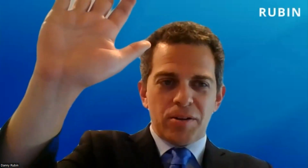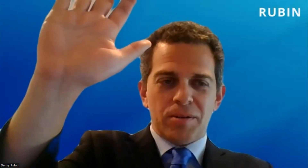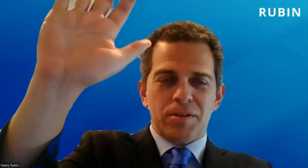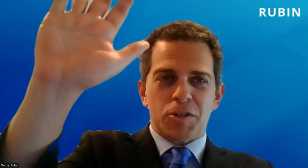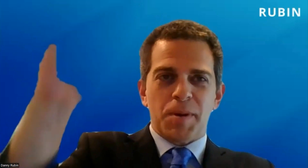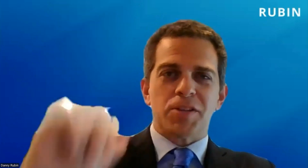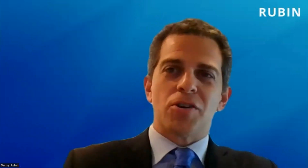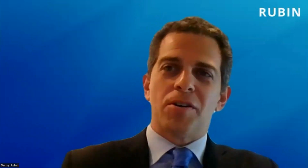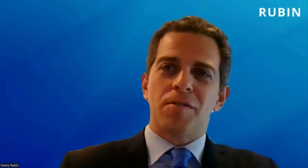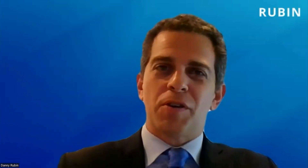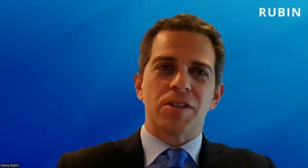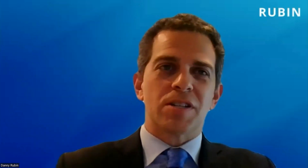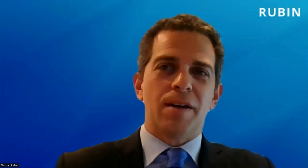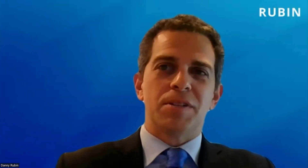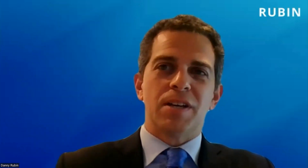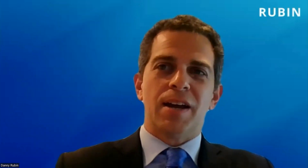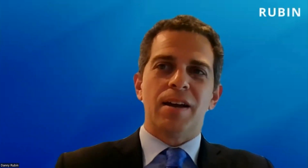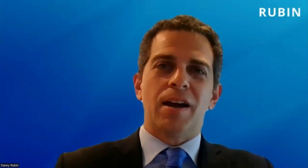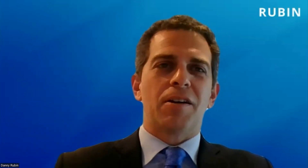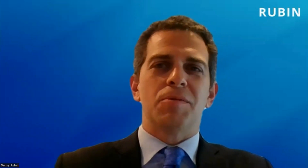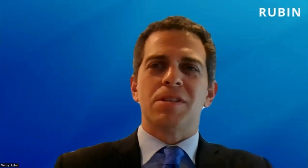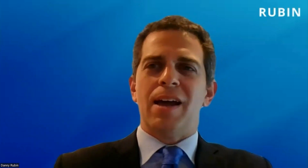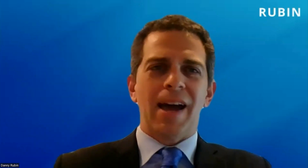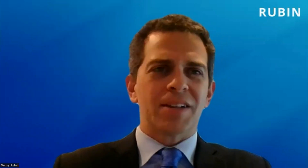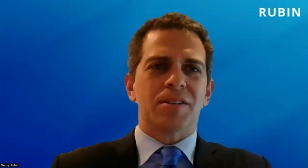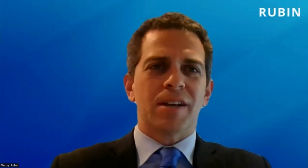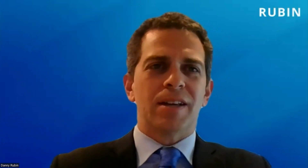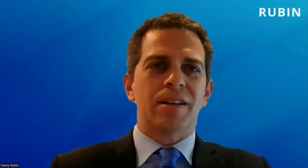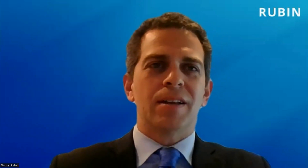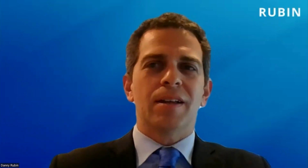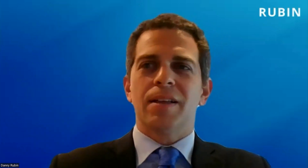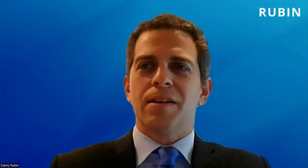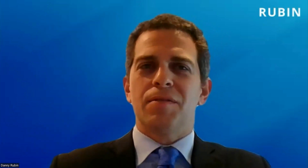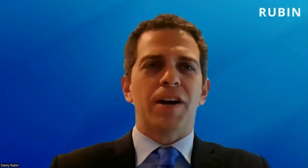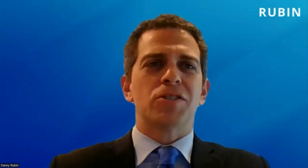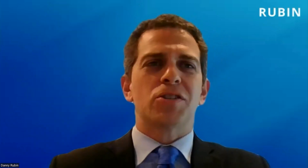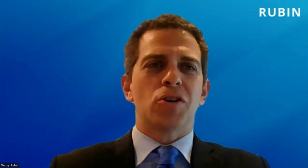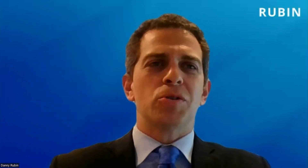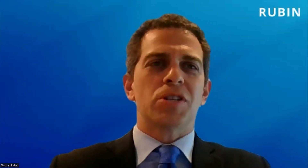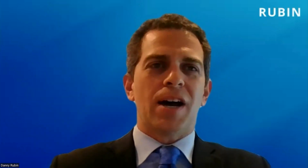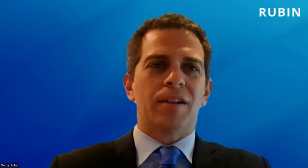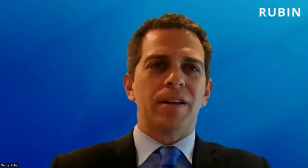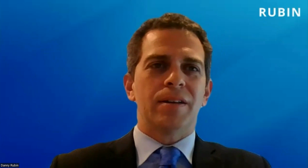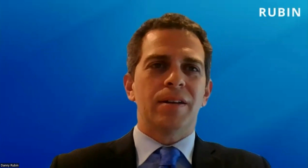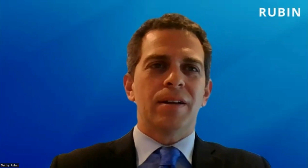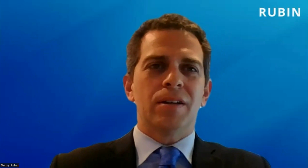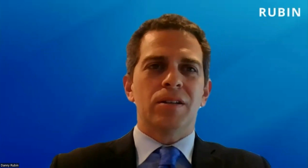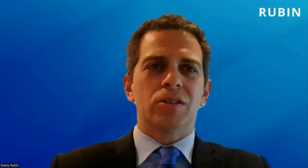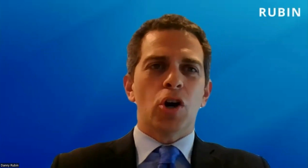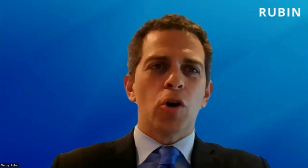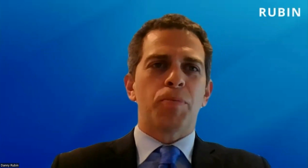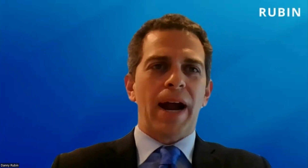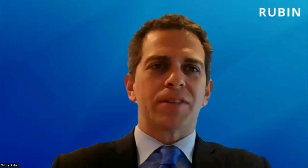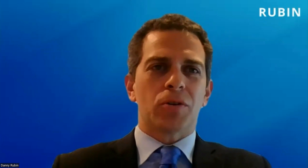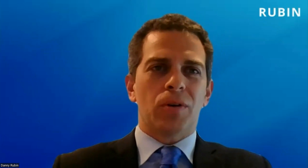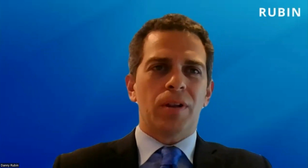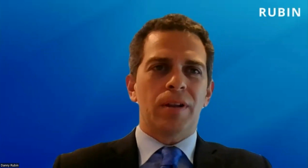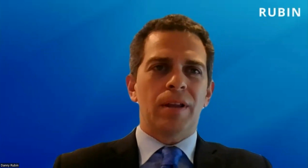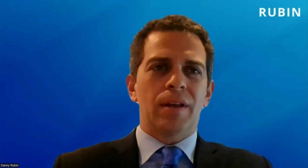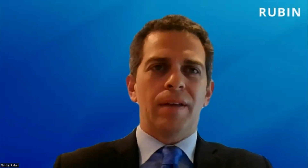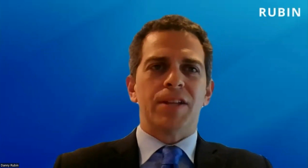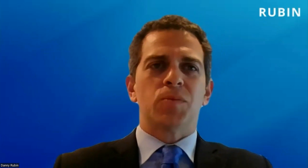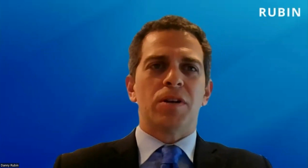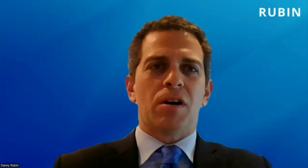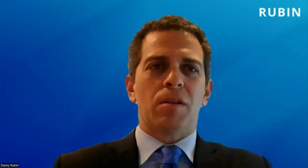as a thank you to Spencer for his time today? I thought he was excellent. Advice is so solid, so